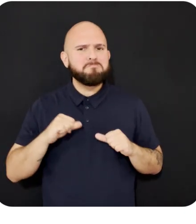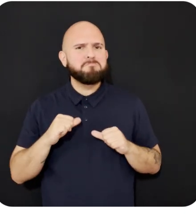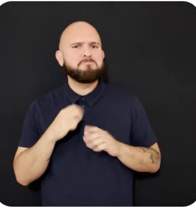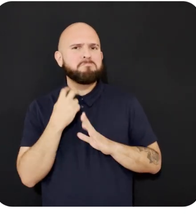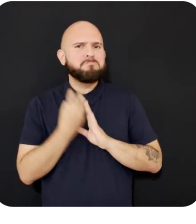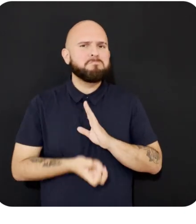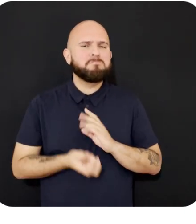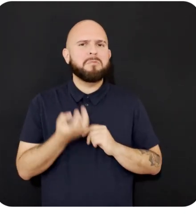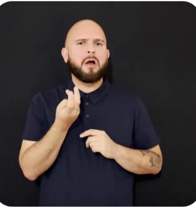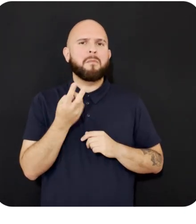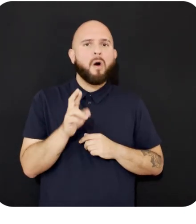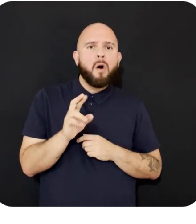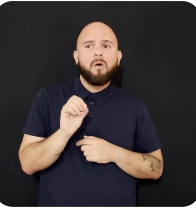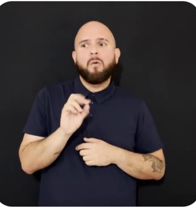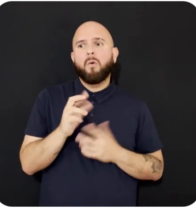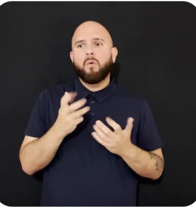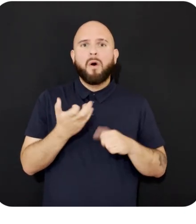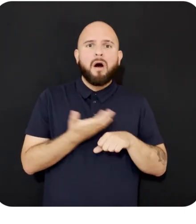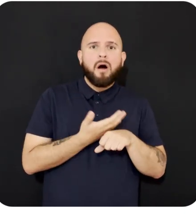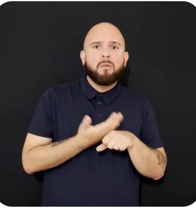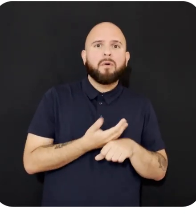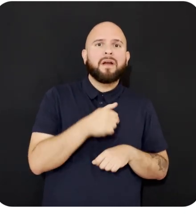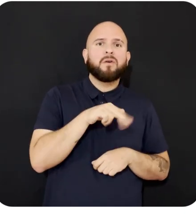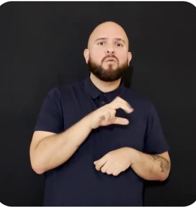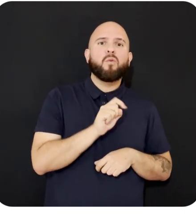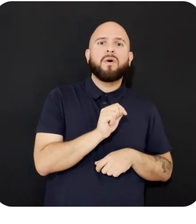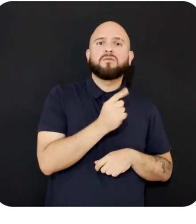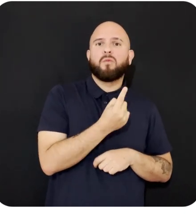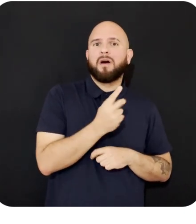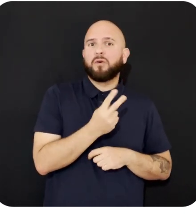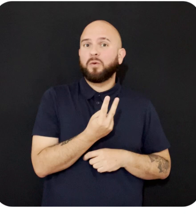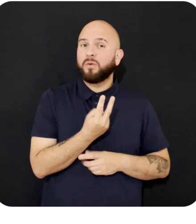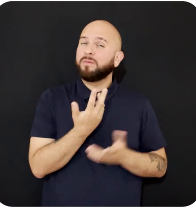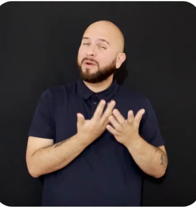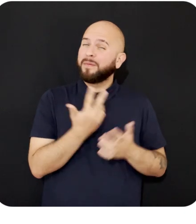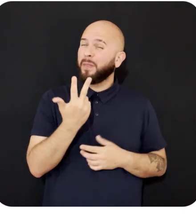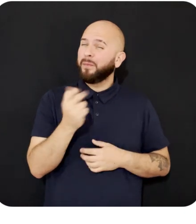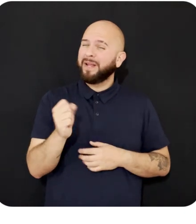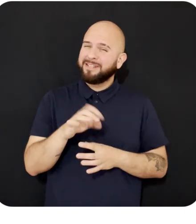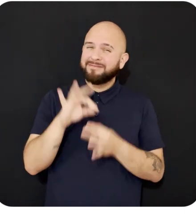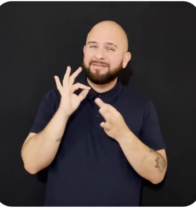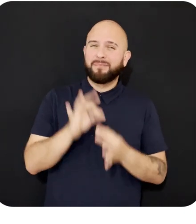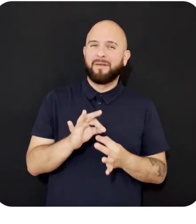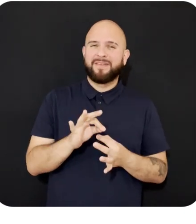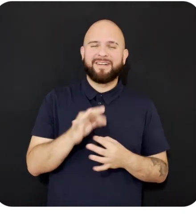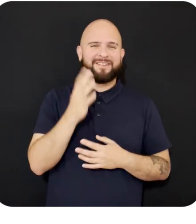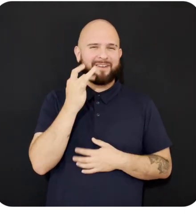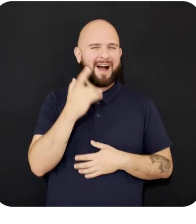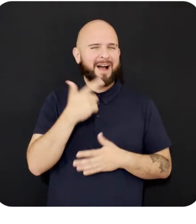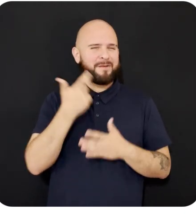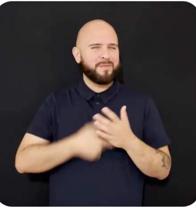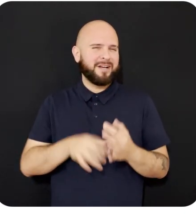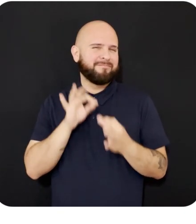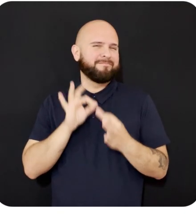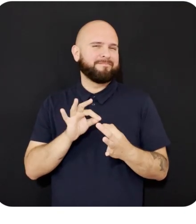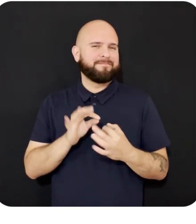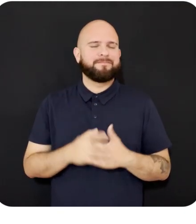though, or to upgrade from Quest 1 or 2, the 3S might be the perfect device at the right